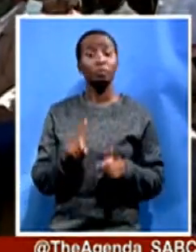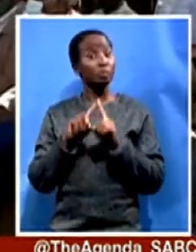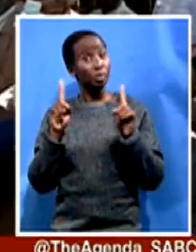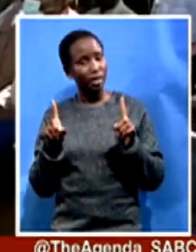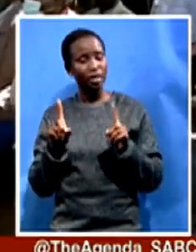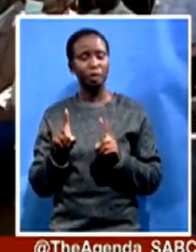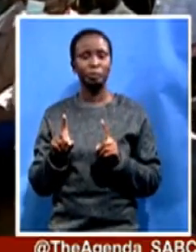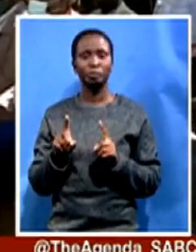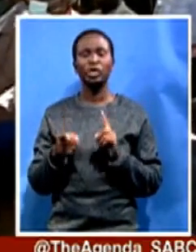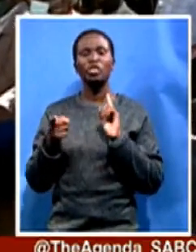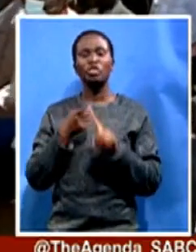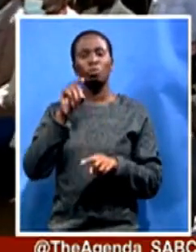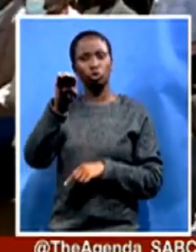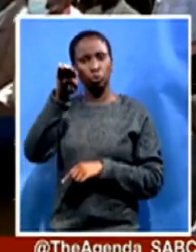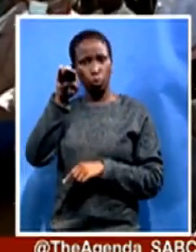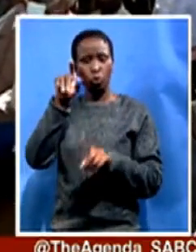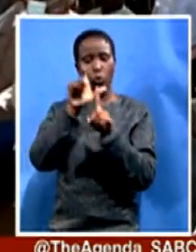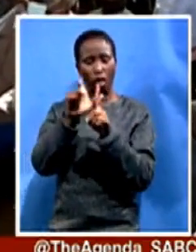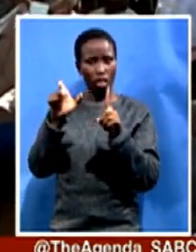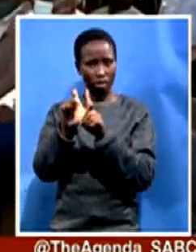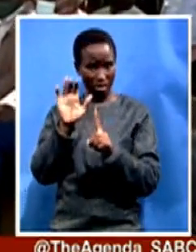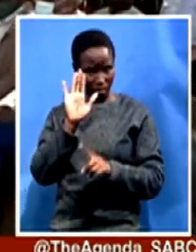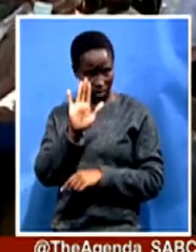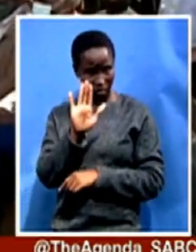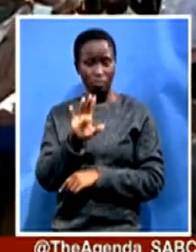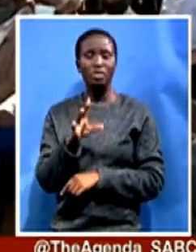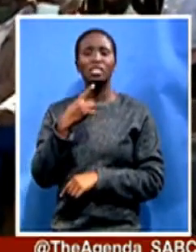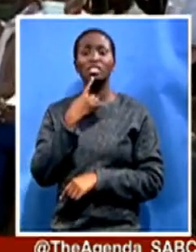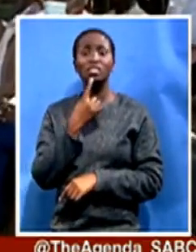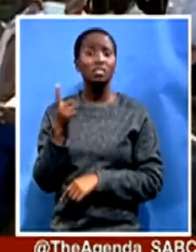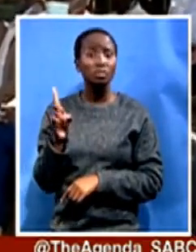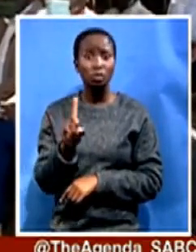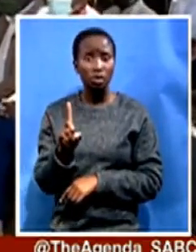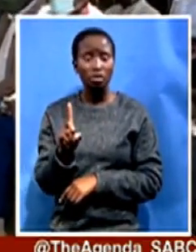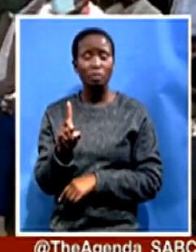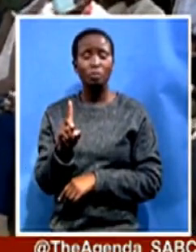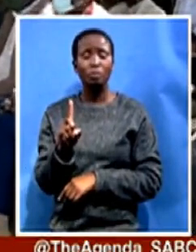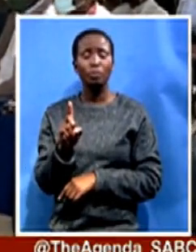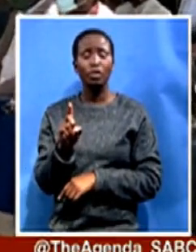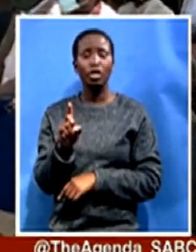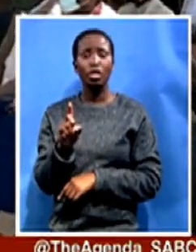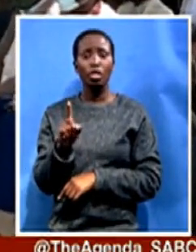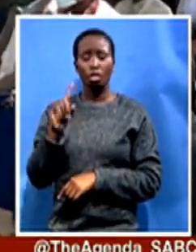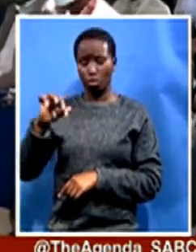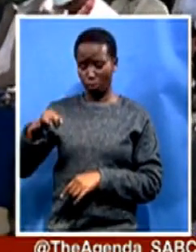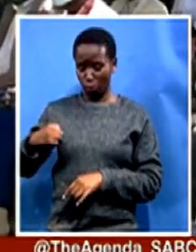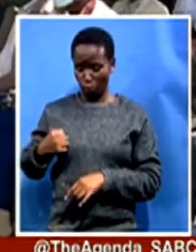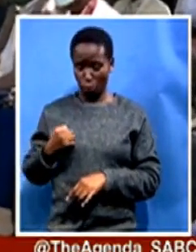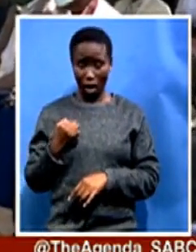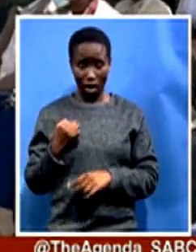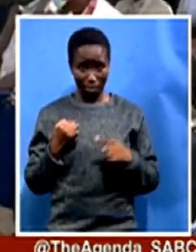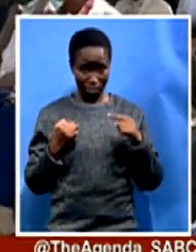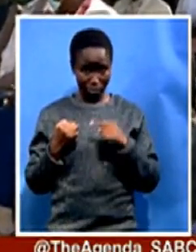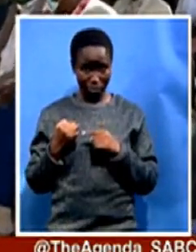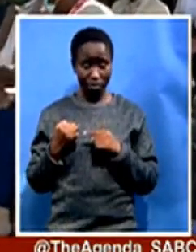customs, it is said that the wife who should name who basically the king